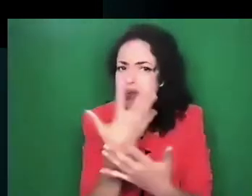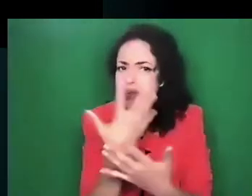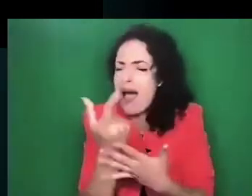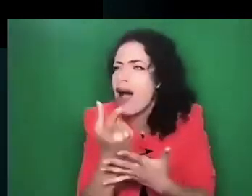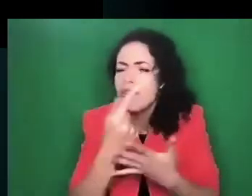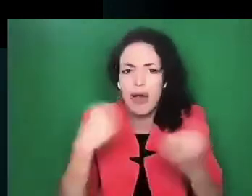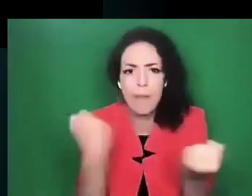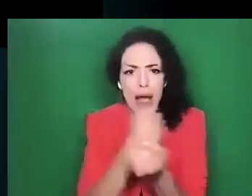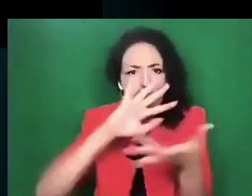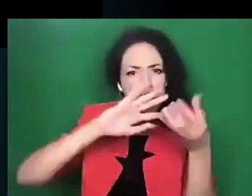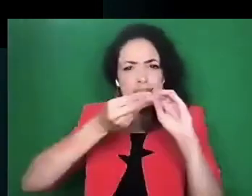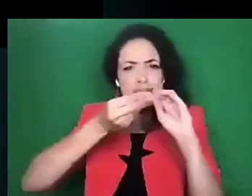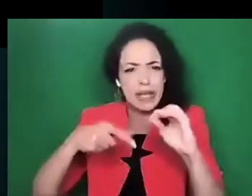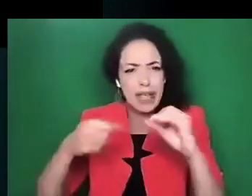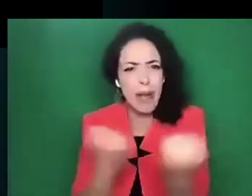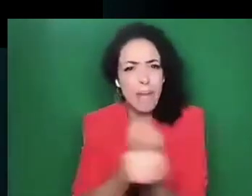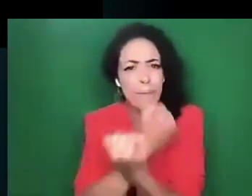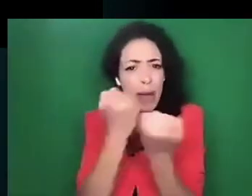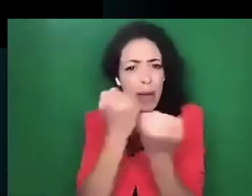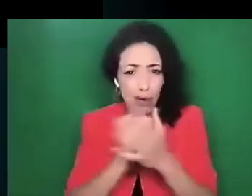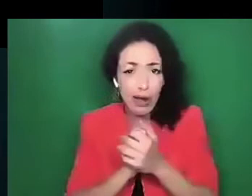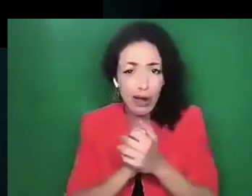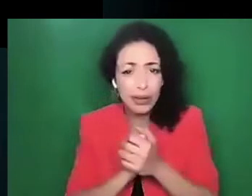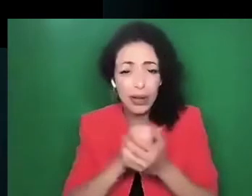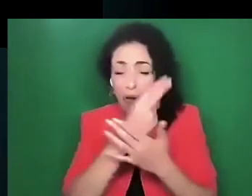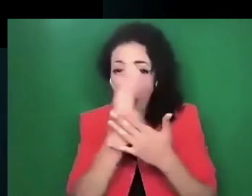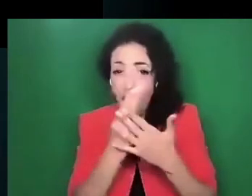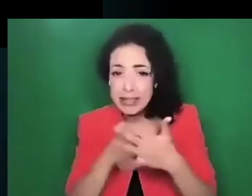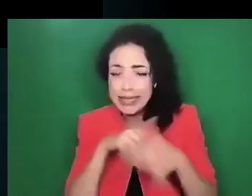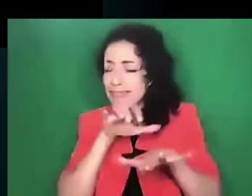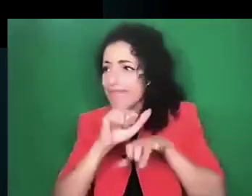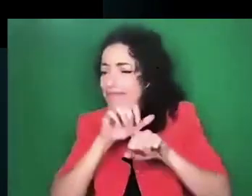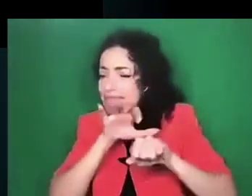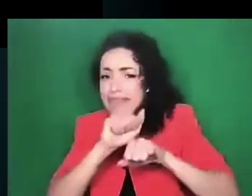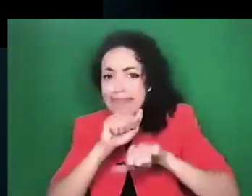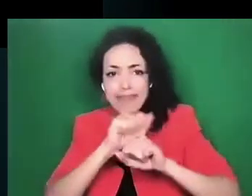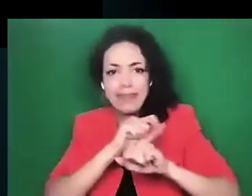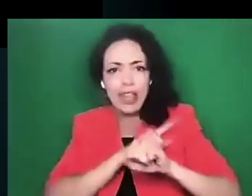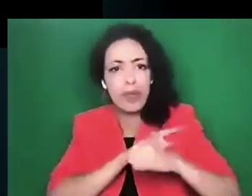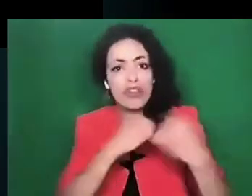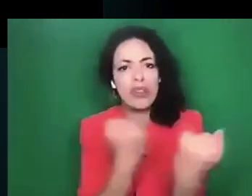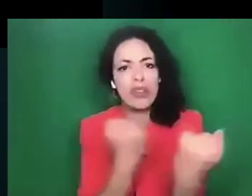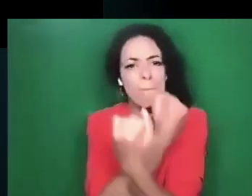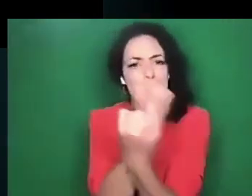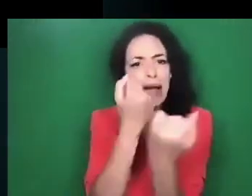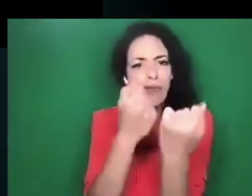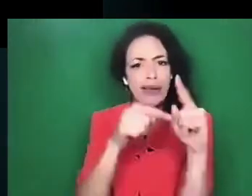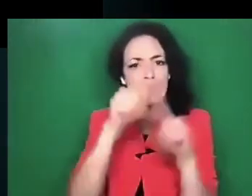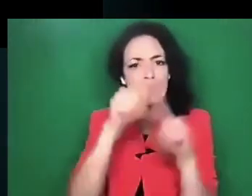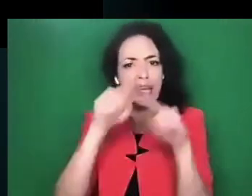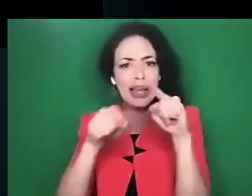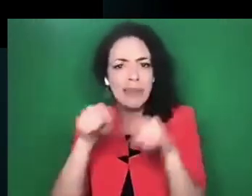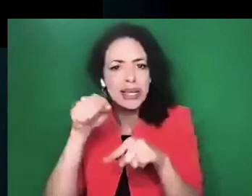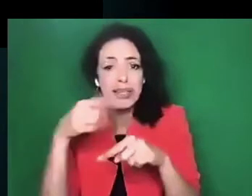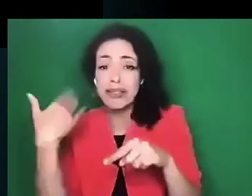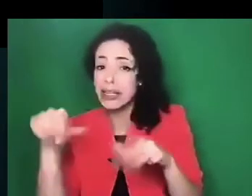because of the power that resides within the arts, and this is a problem as old as time. This is also why oftentimes